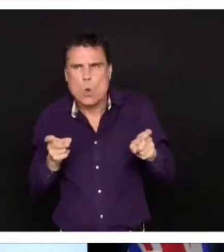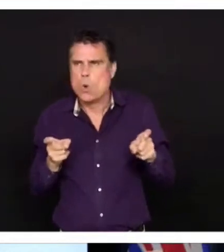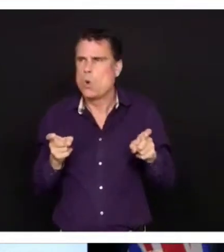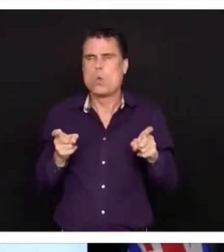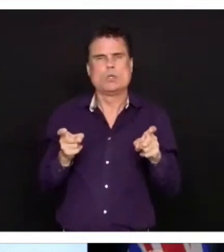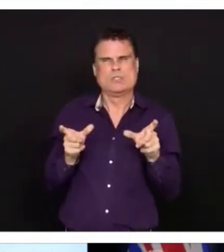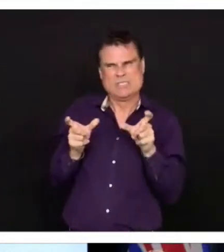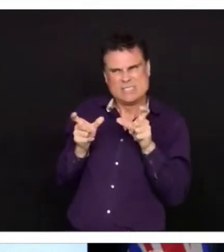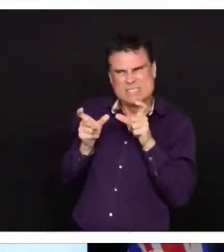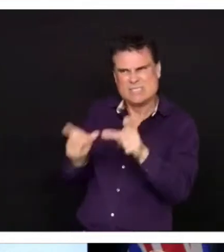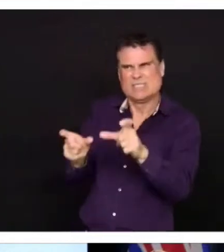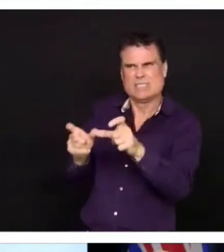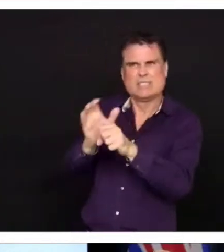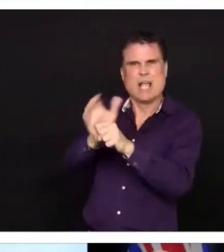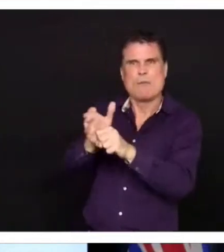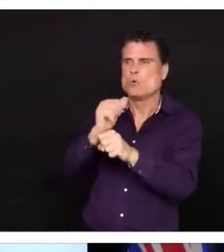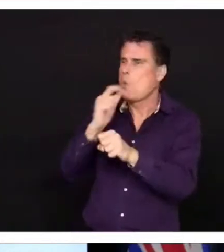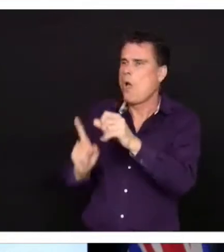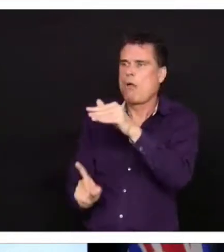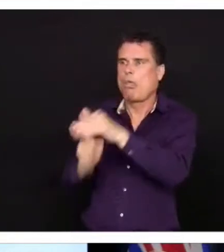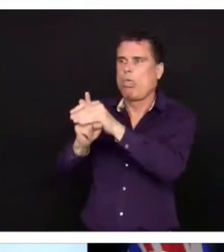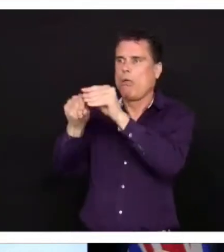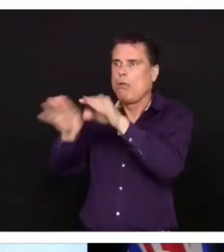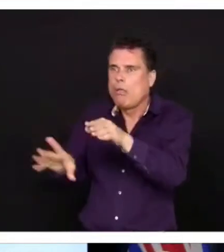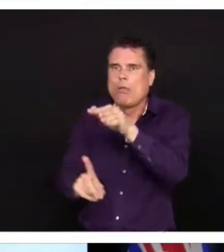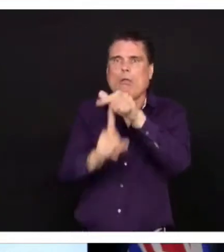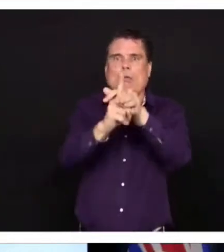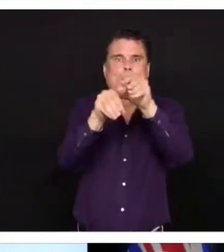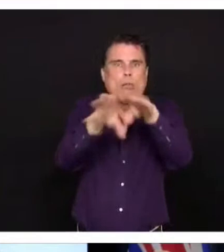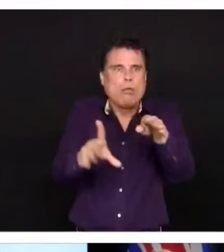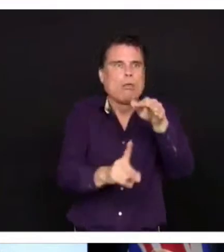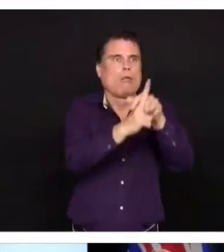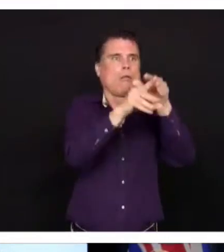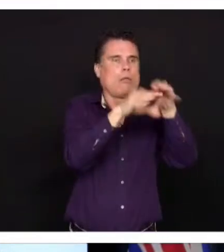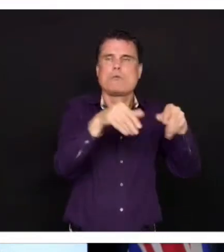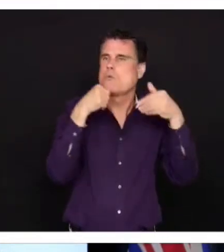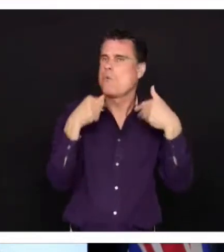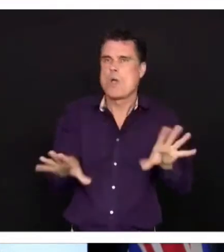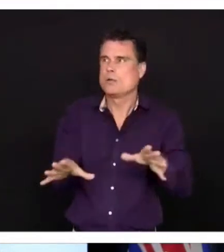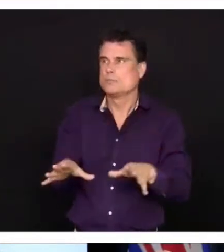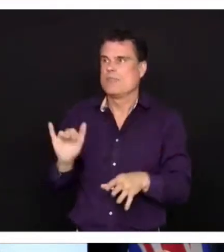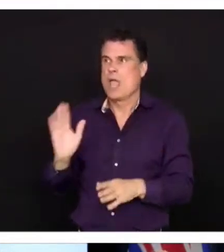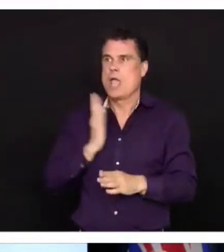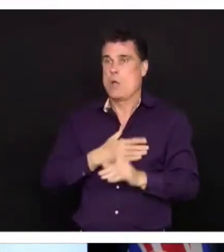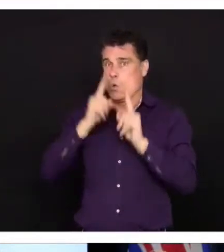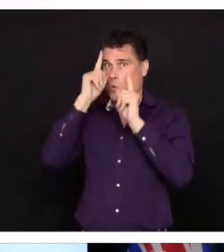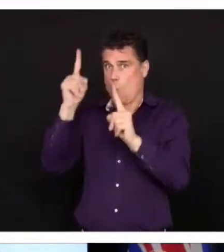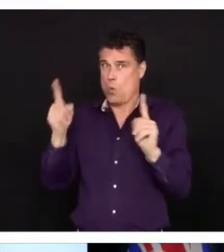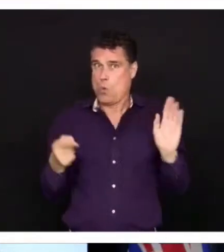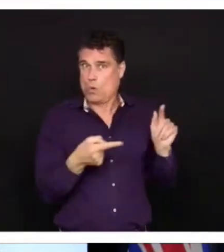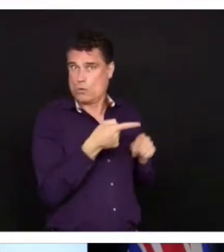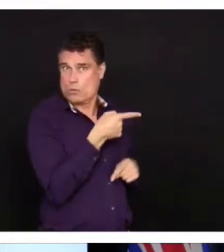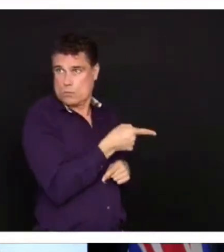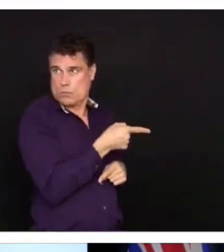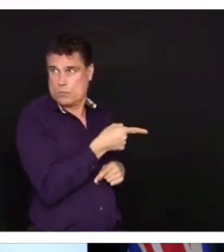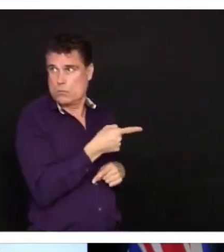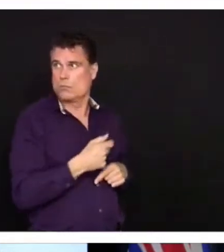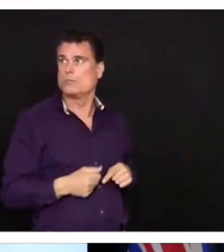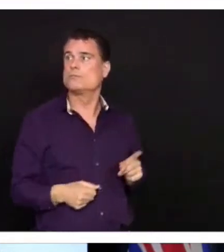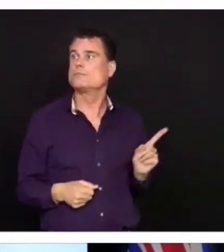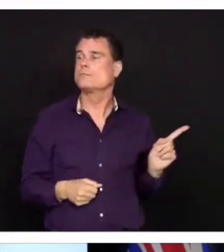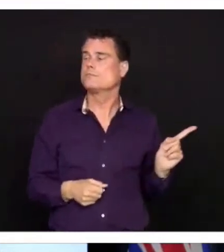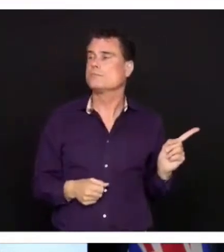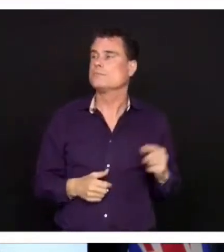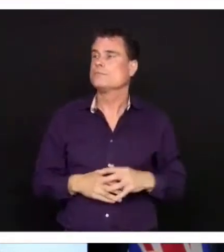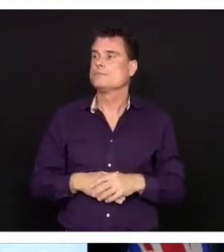health measures that we've put in place. And so that is our dilemma, and what we need to focus on for the coming weeks